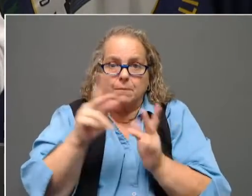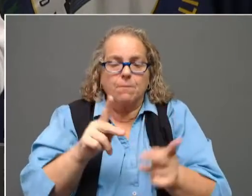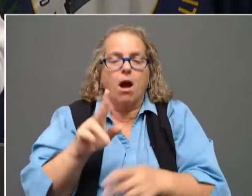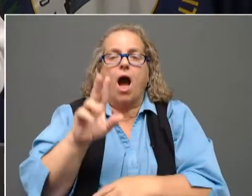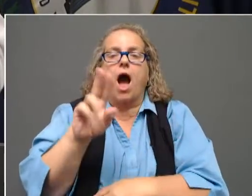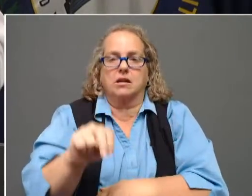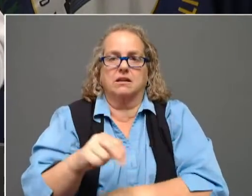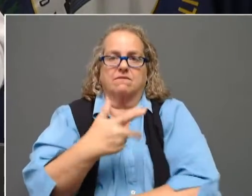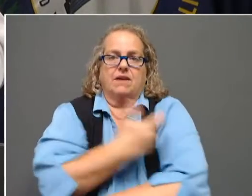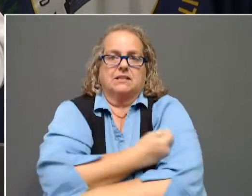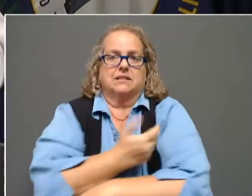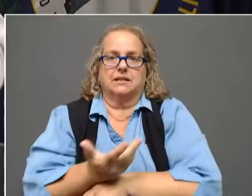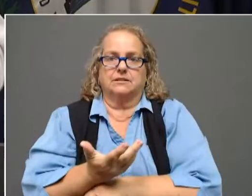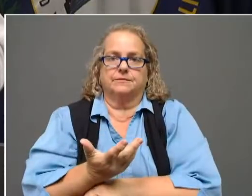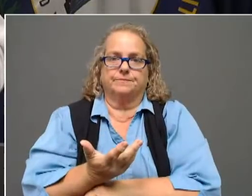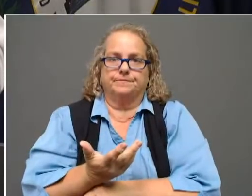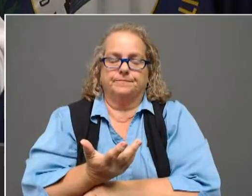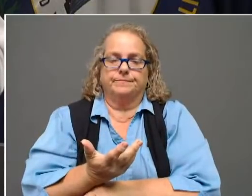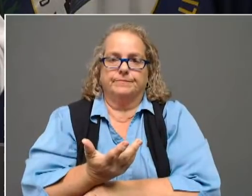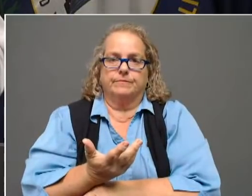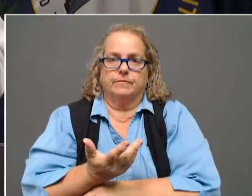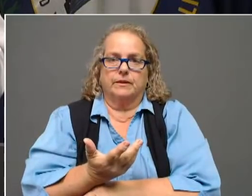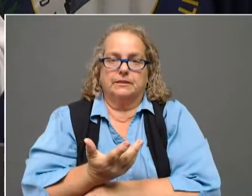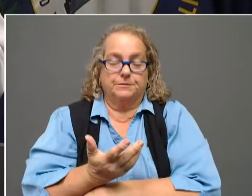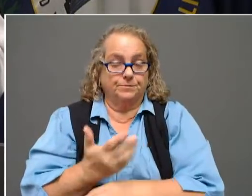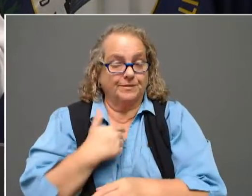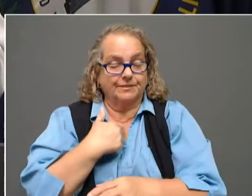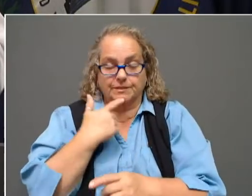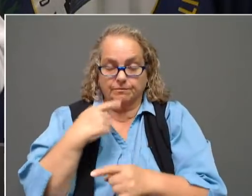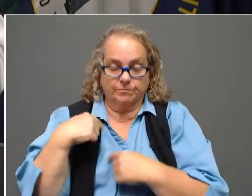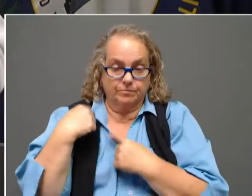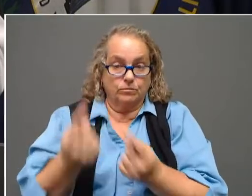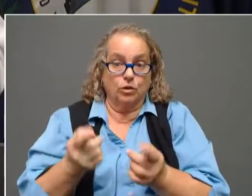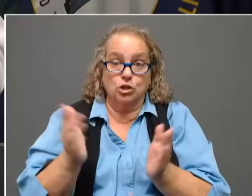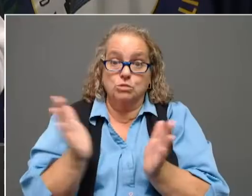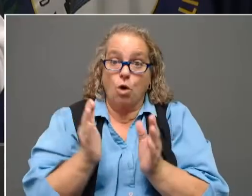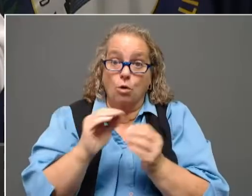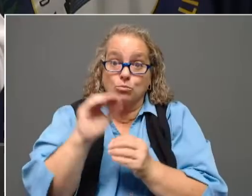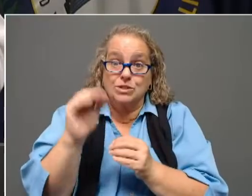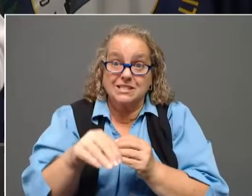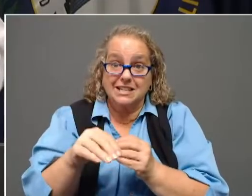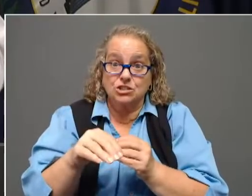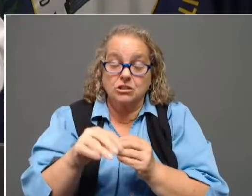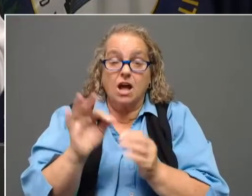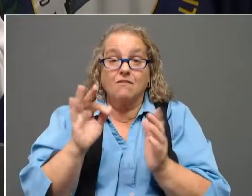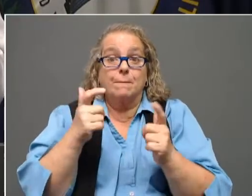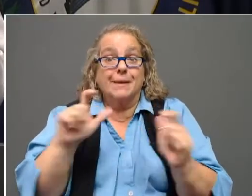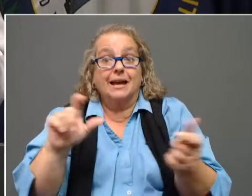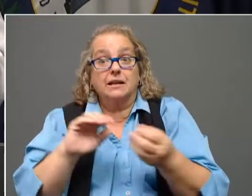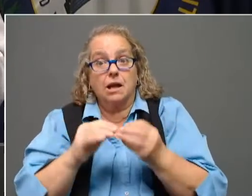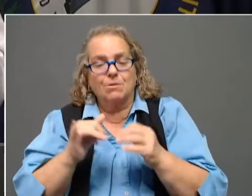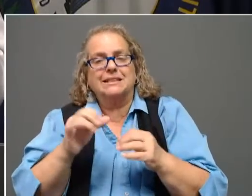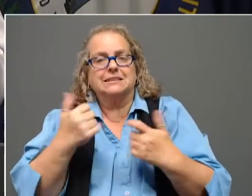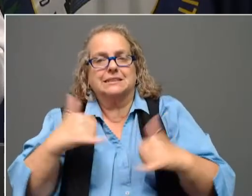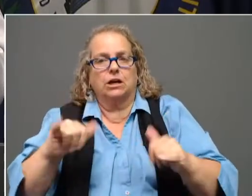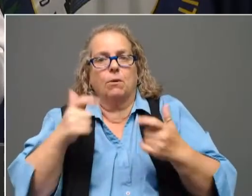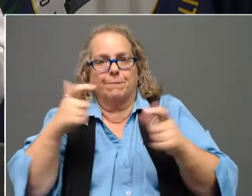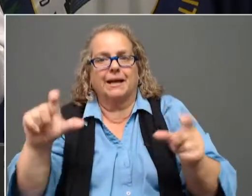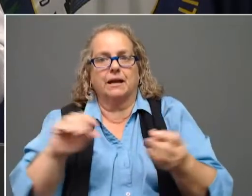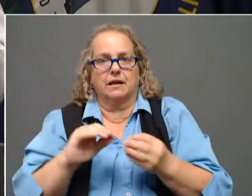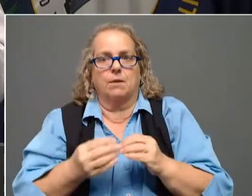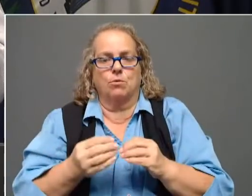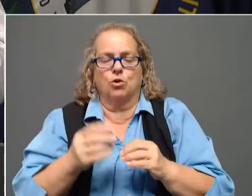for over a year. Small percentages of very big numbers are still big numbers. So just do some little math. If